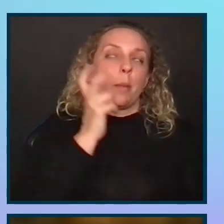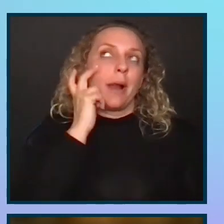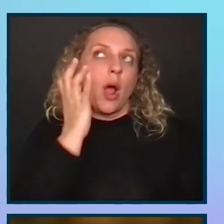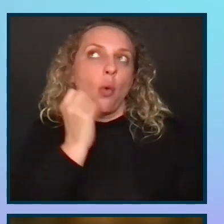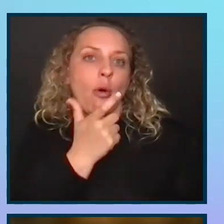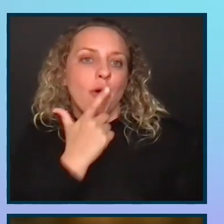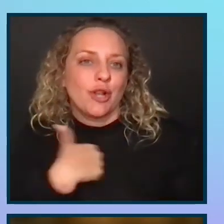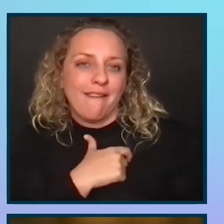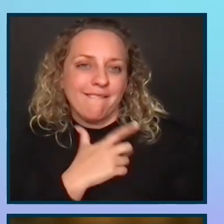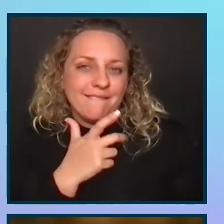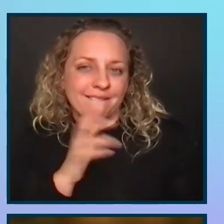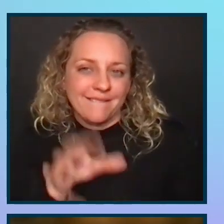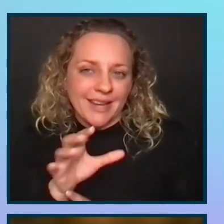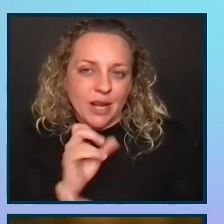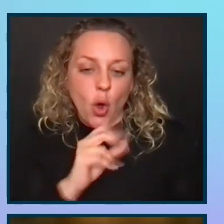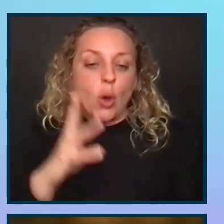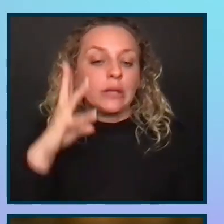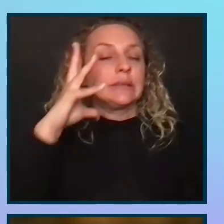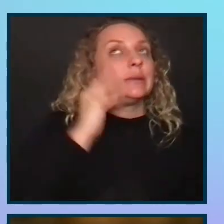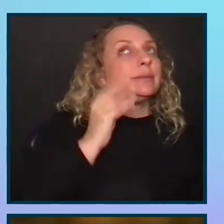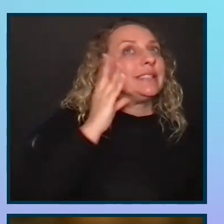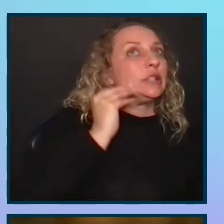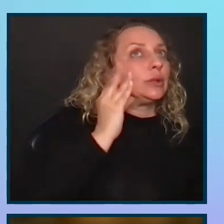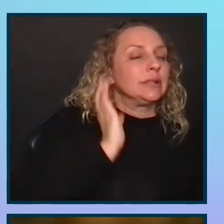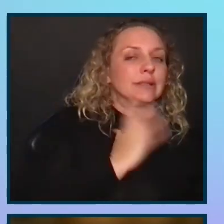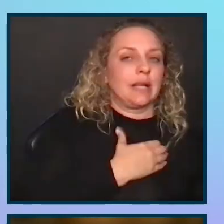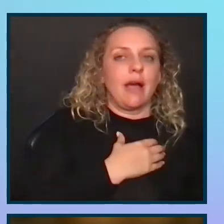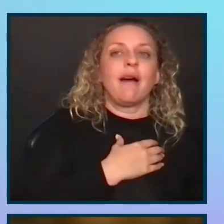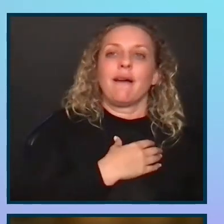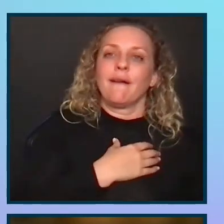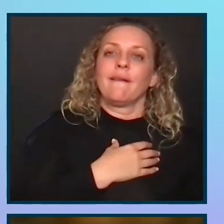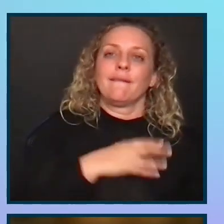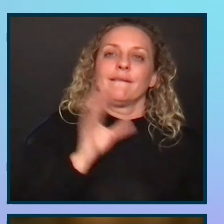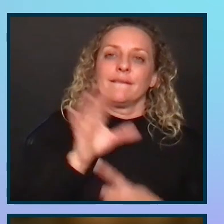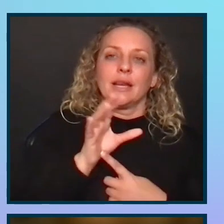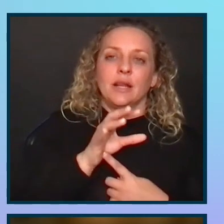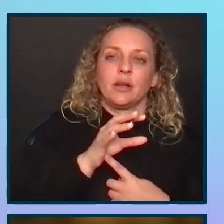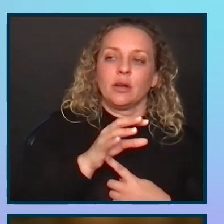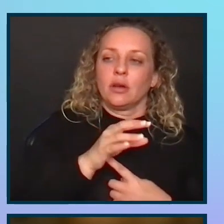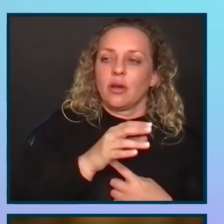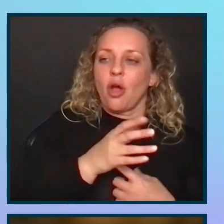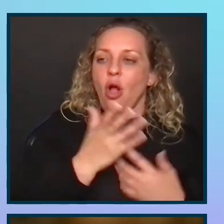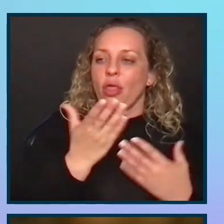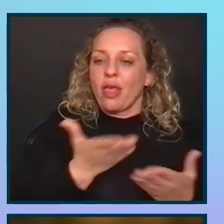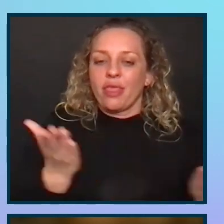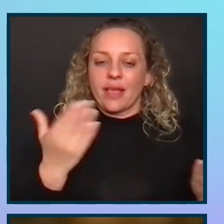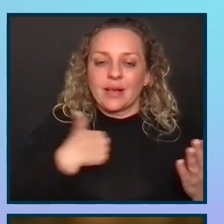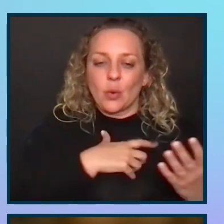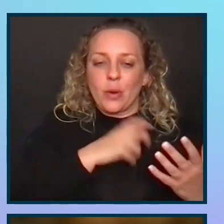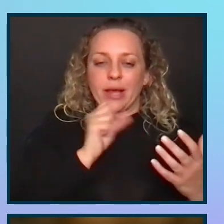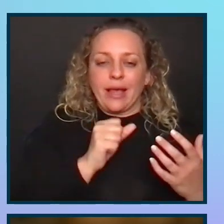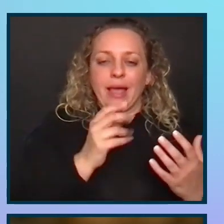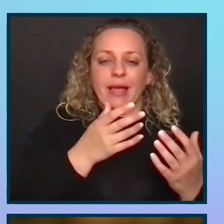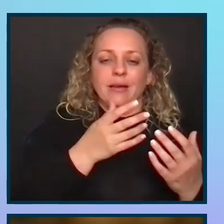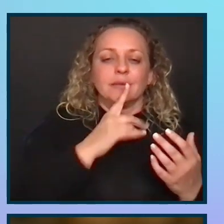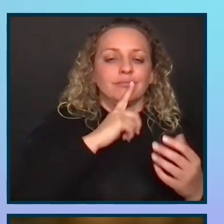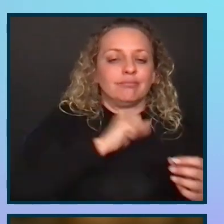watch our video or experience our video. And then, are there low-hanging fruits? Are there things that we can tackle very